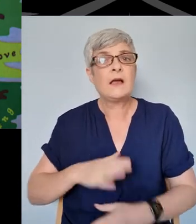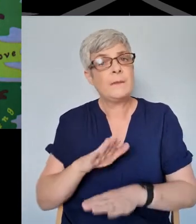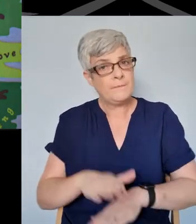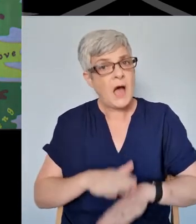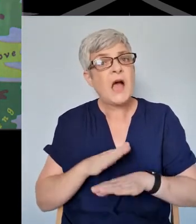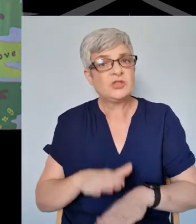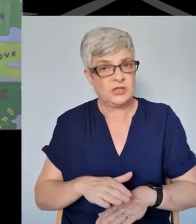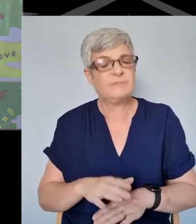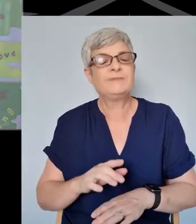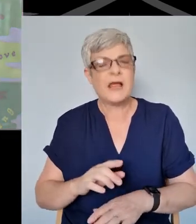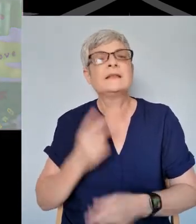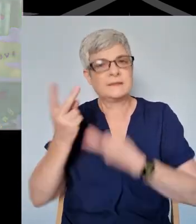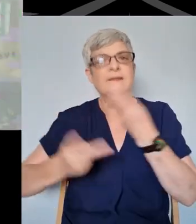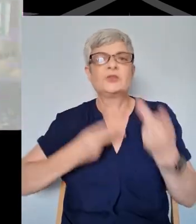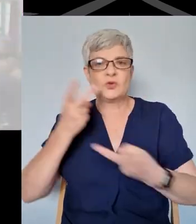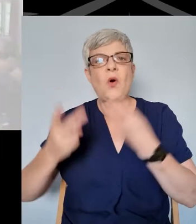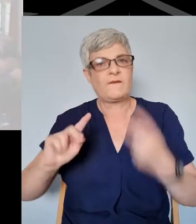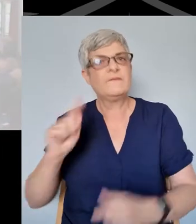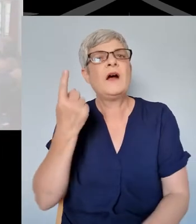item of praise.